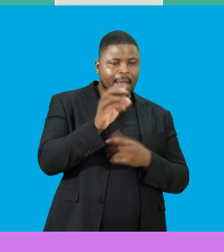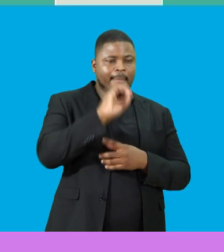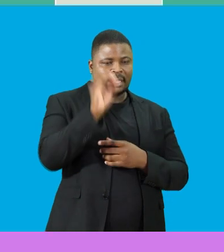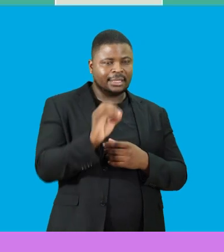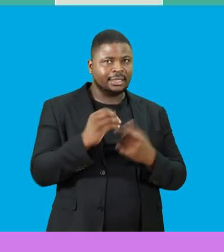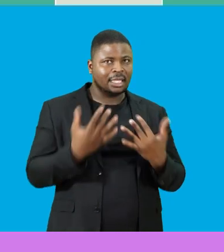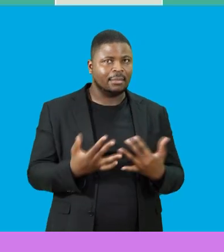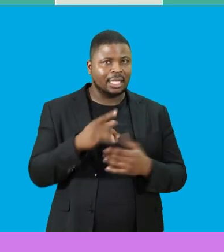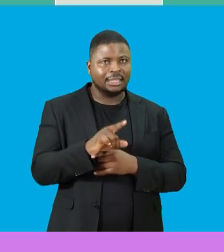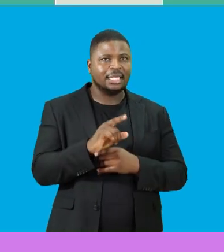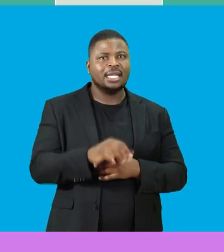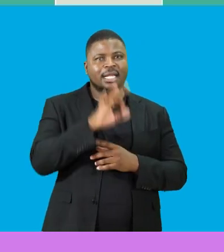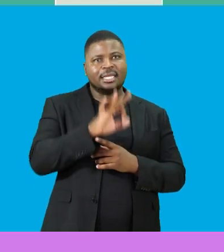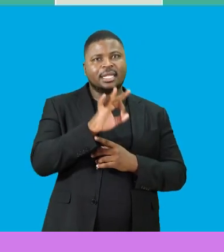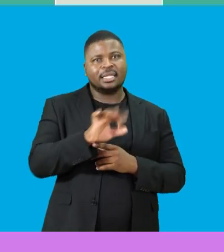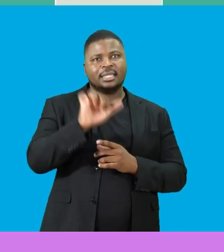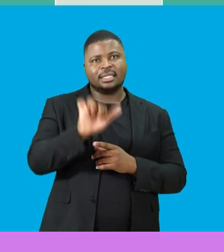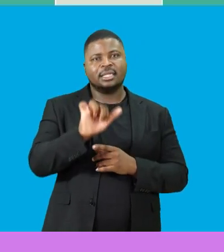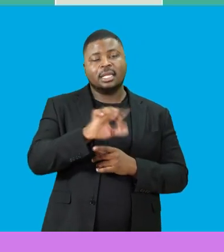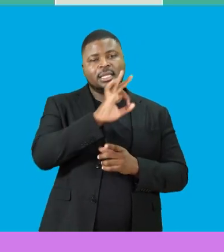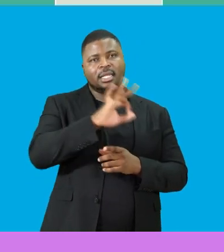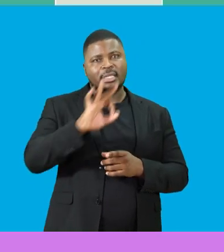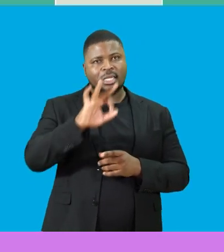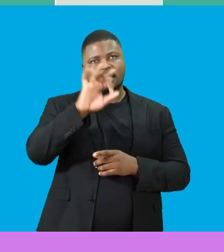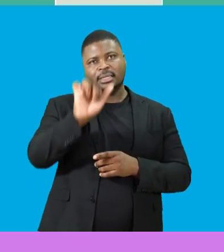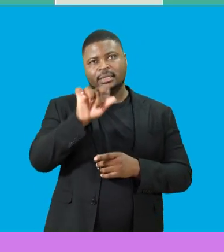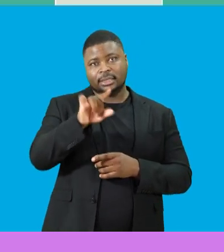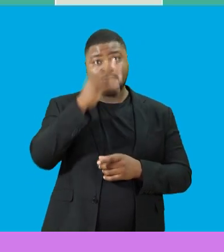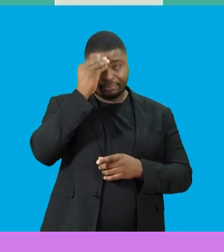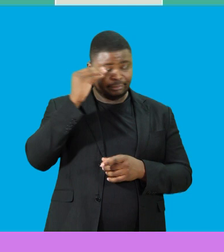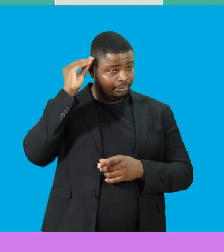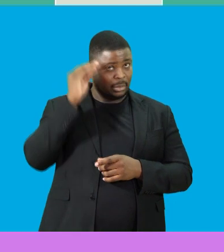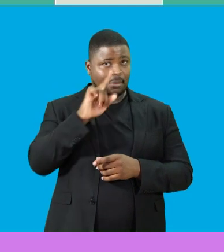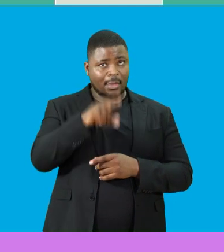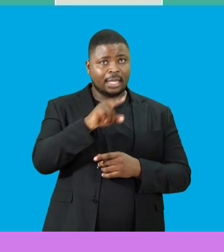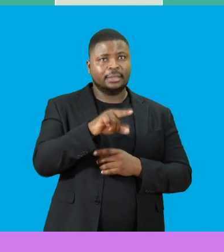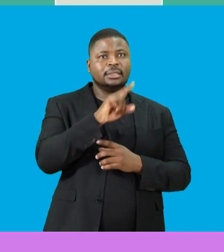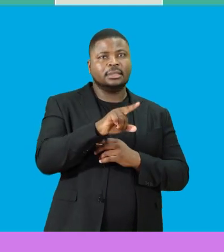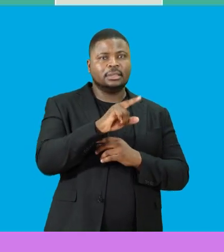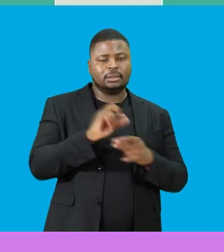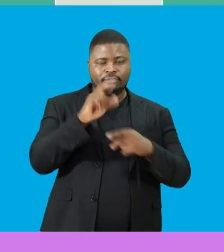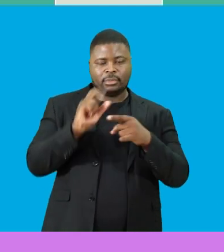was 336. I hope you had that noted down. And the total cost was